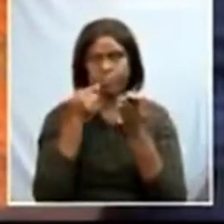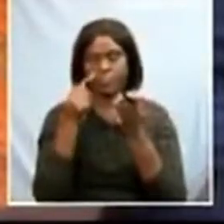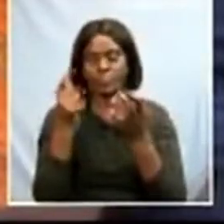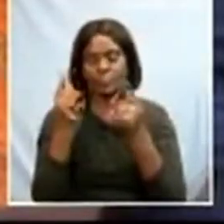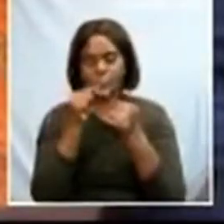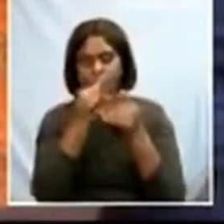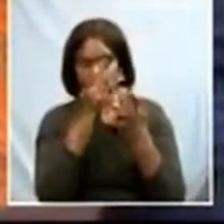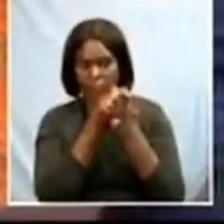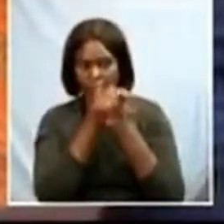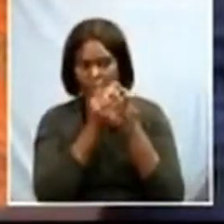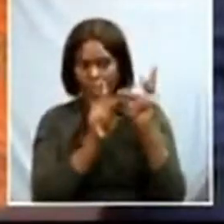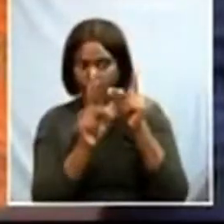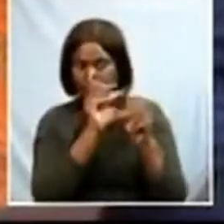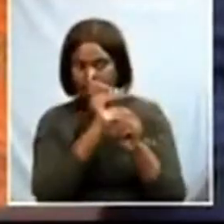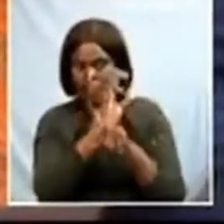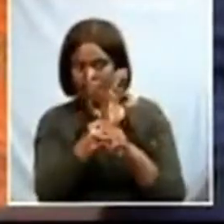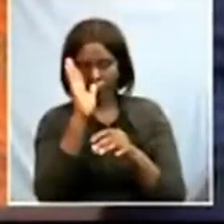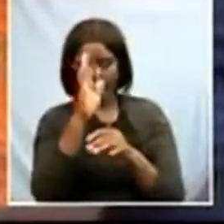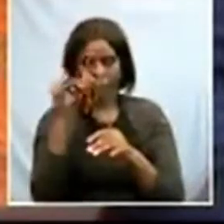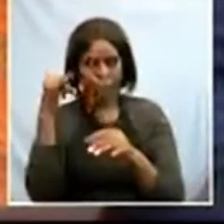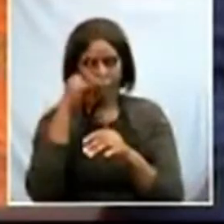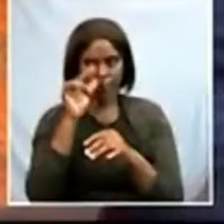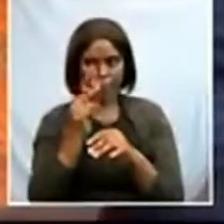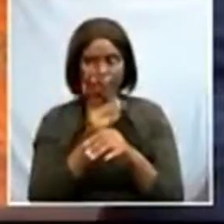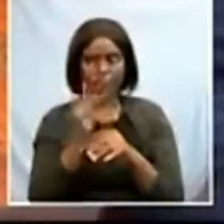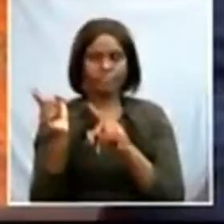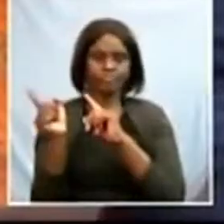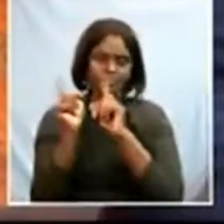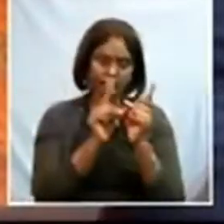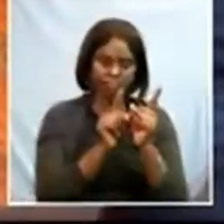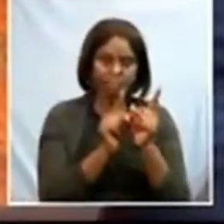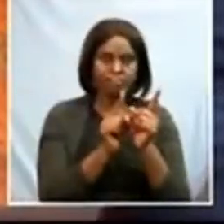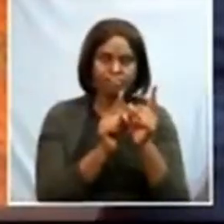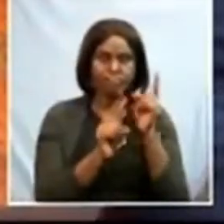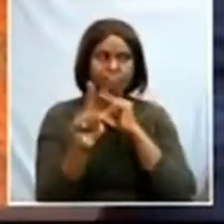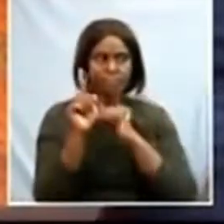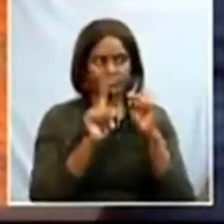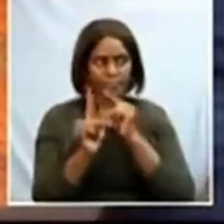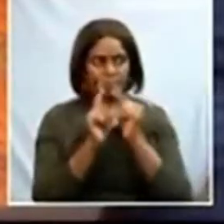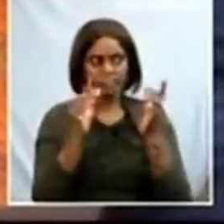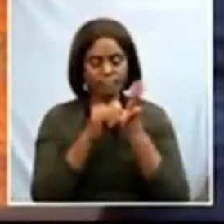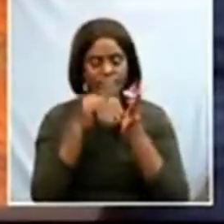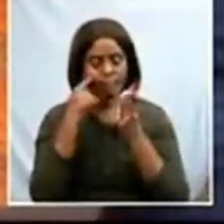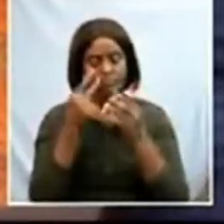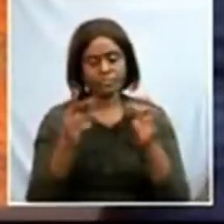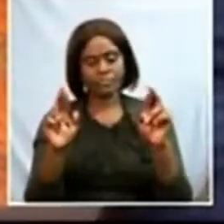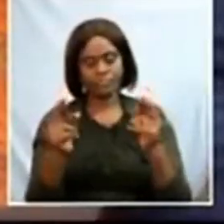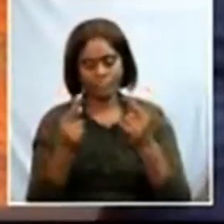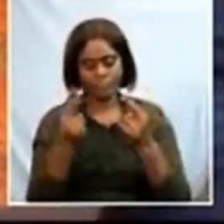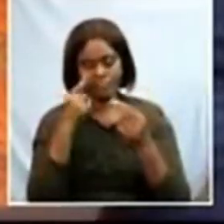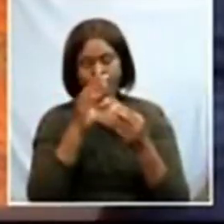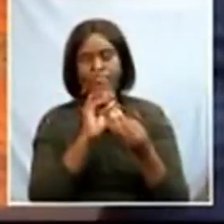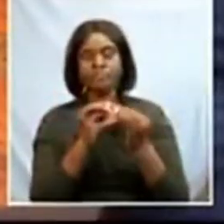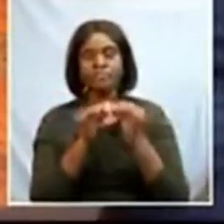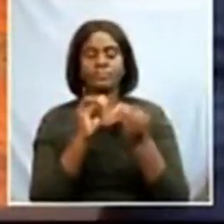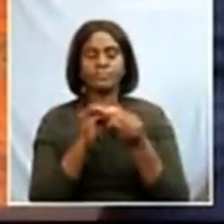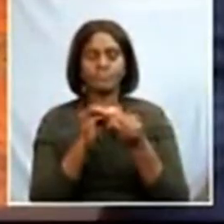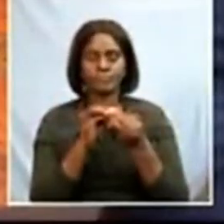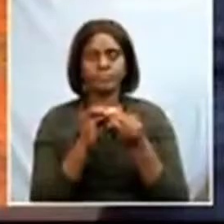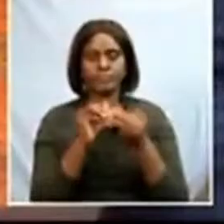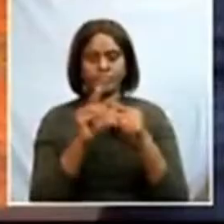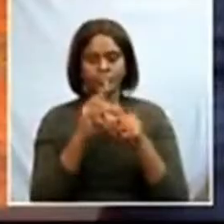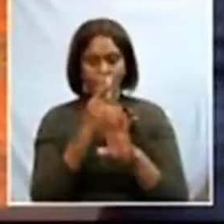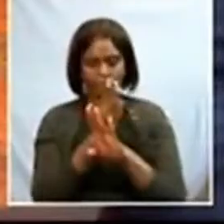when the accounts people are available, they'll call us and then we'll go and meet again for the reconciliation of the figures.